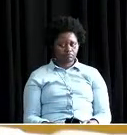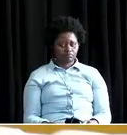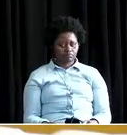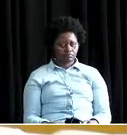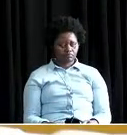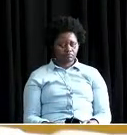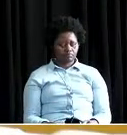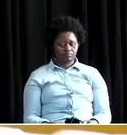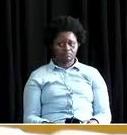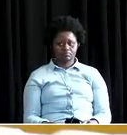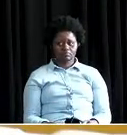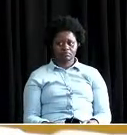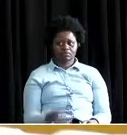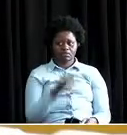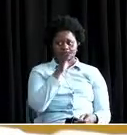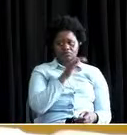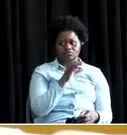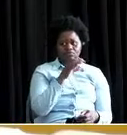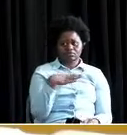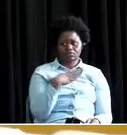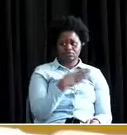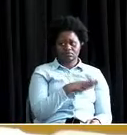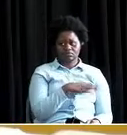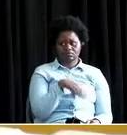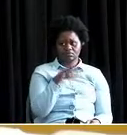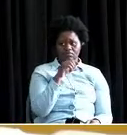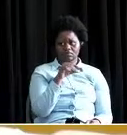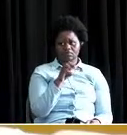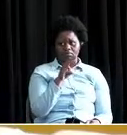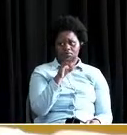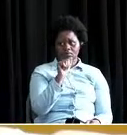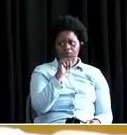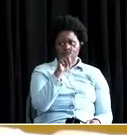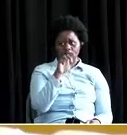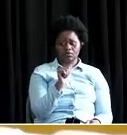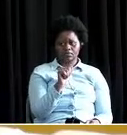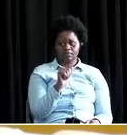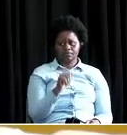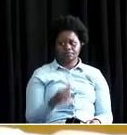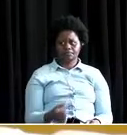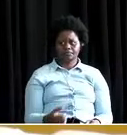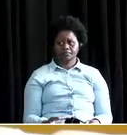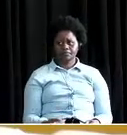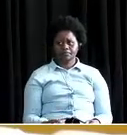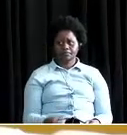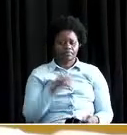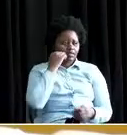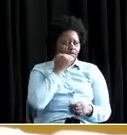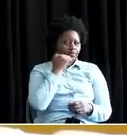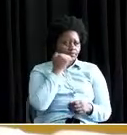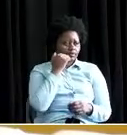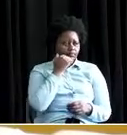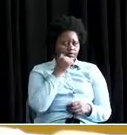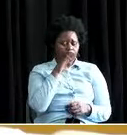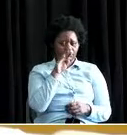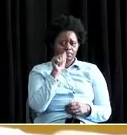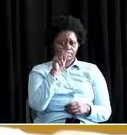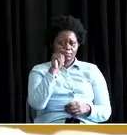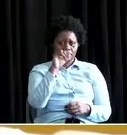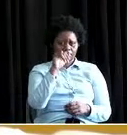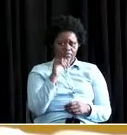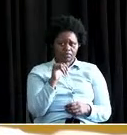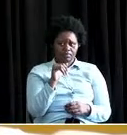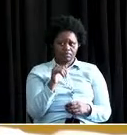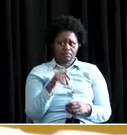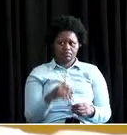Thank you. Let me check Councillor Kuala as the first speaker on the item. Apologies, Councillor Ben, that we are struggling to address